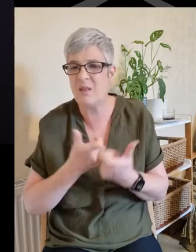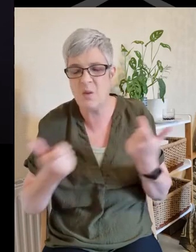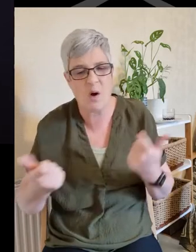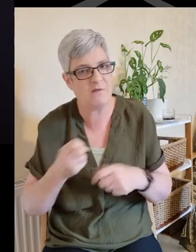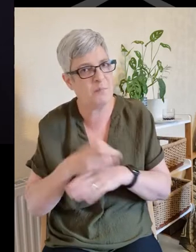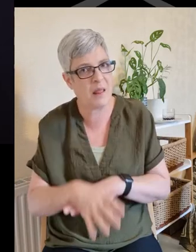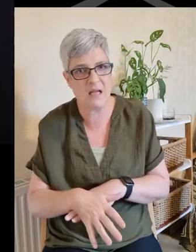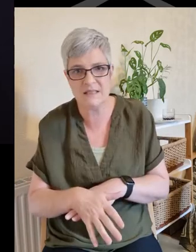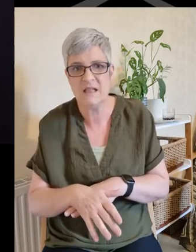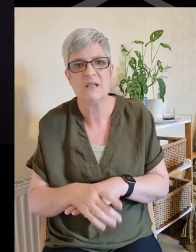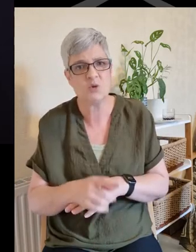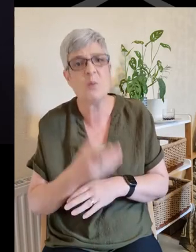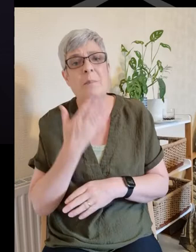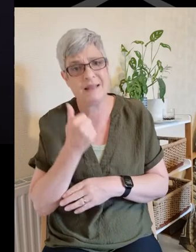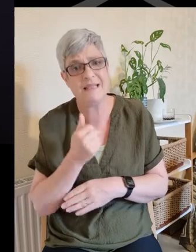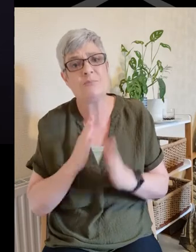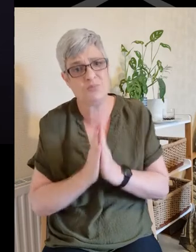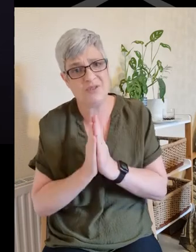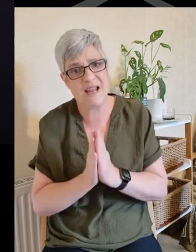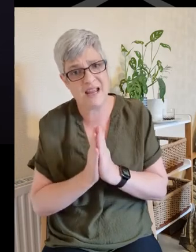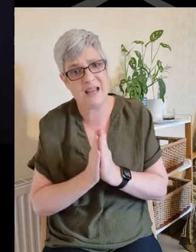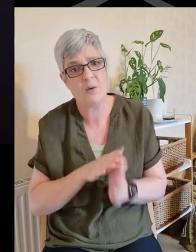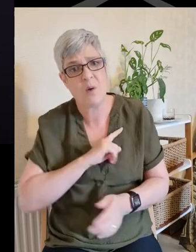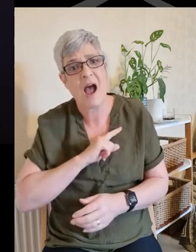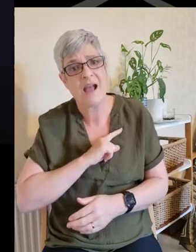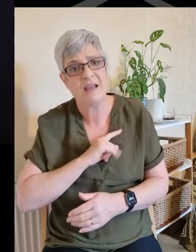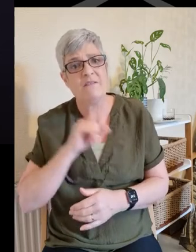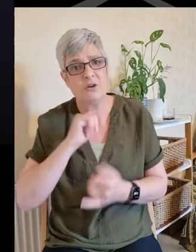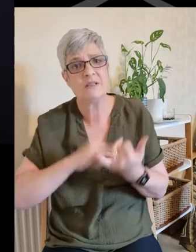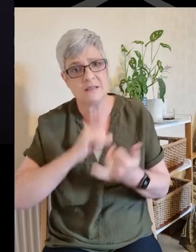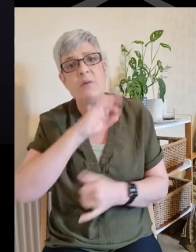pray for South Africa.